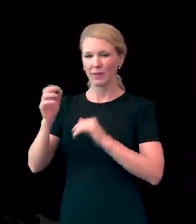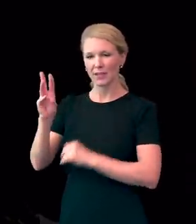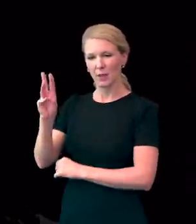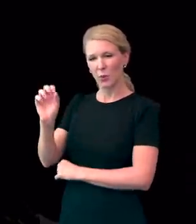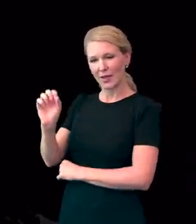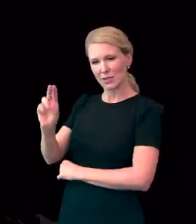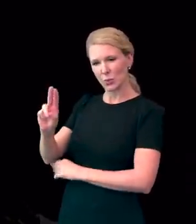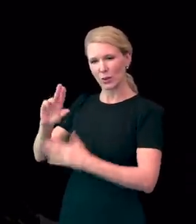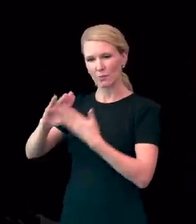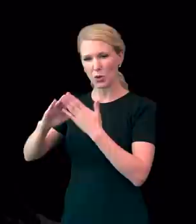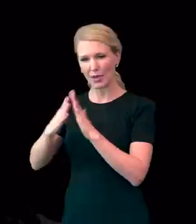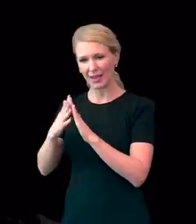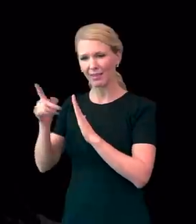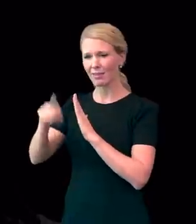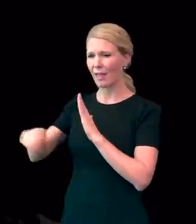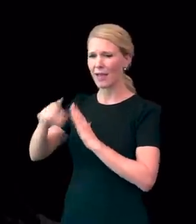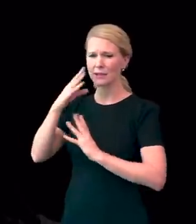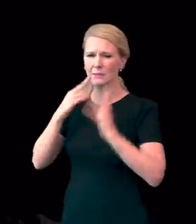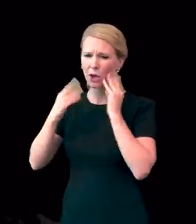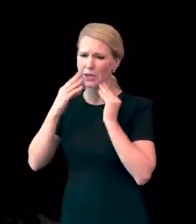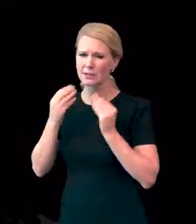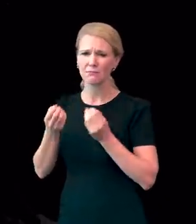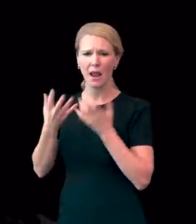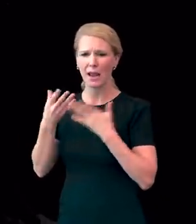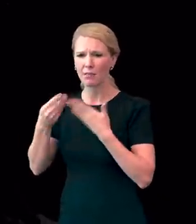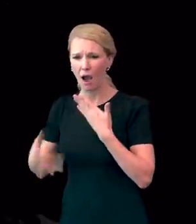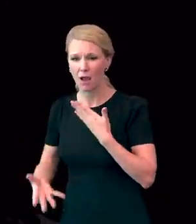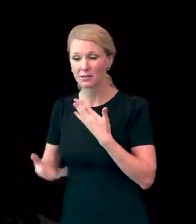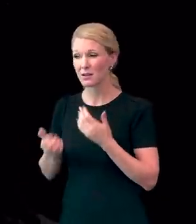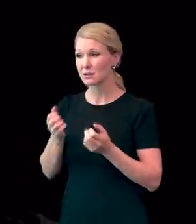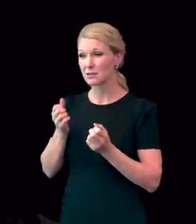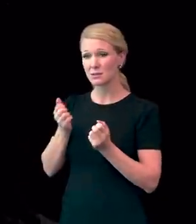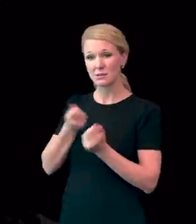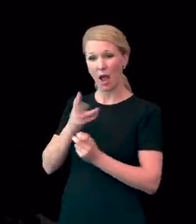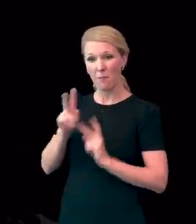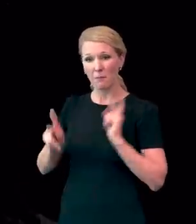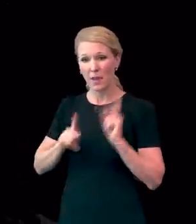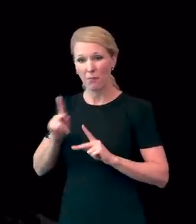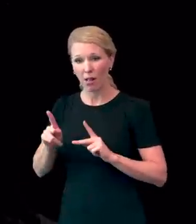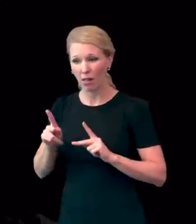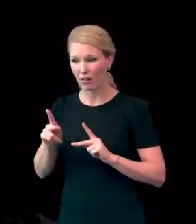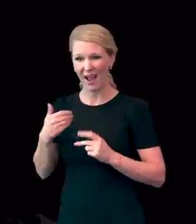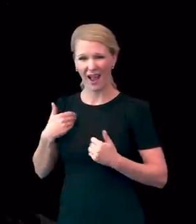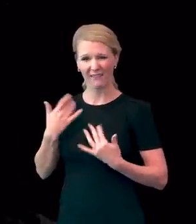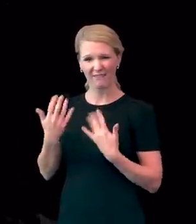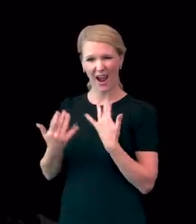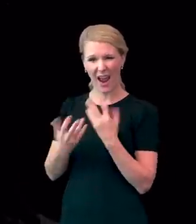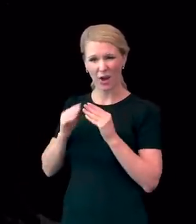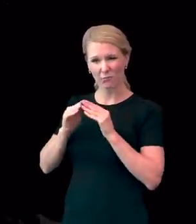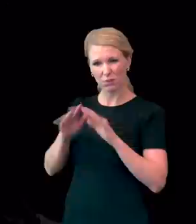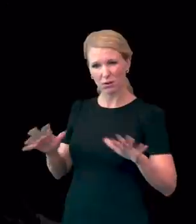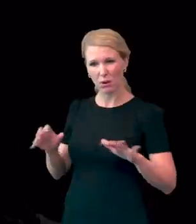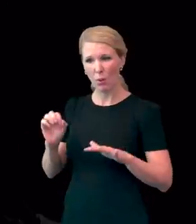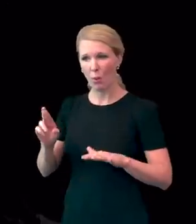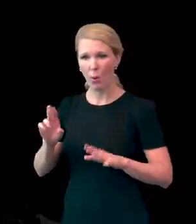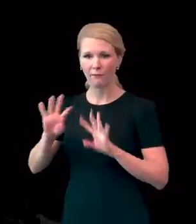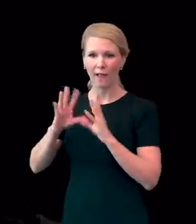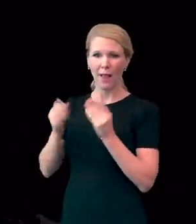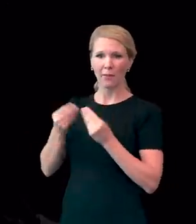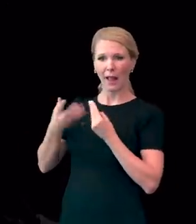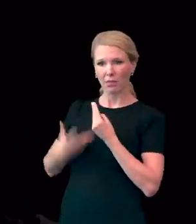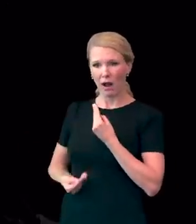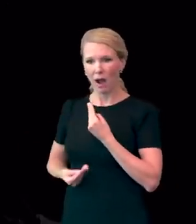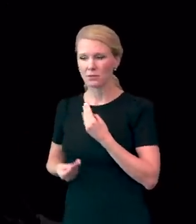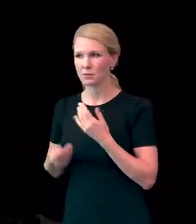of our WSU community have faced, as some have lost loved ones, are still recovering from the fires that devastated the Pacific Northwest, and have had